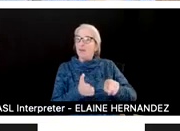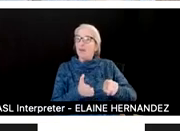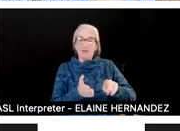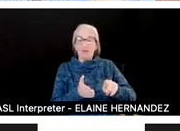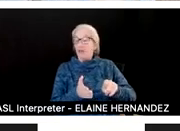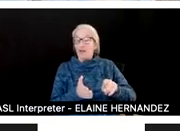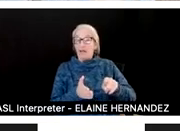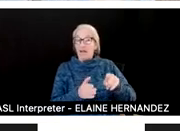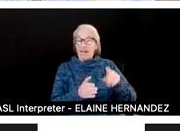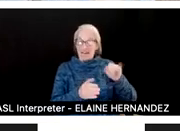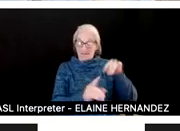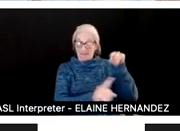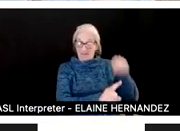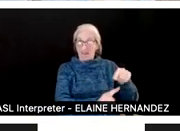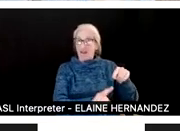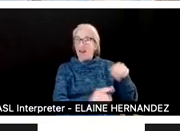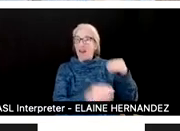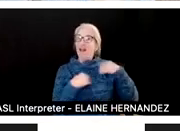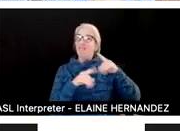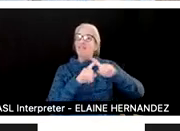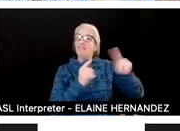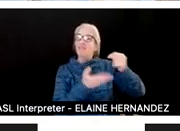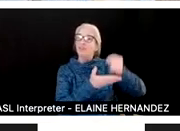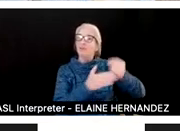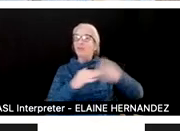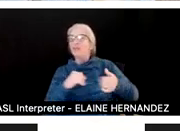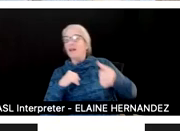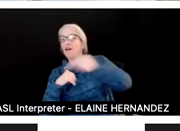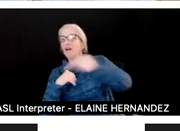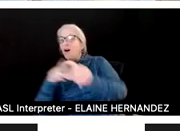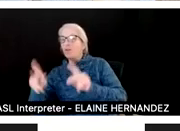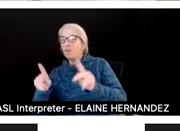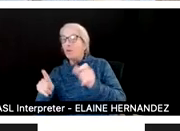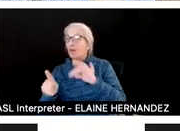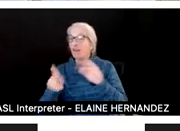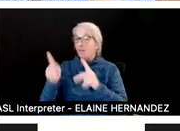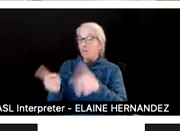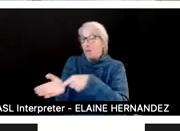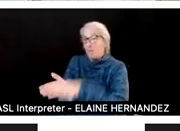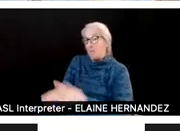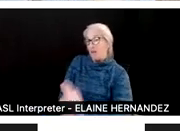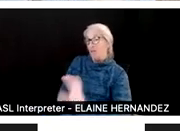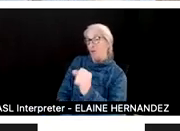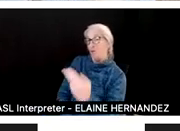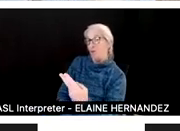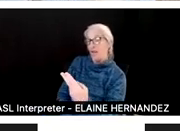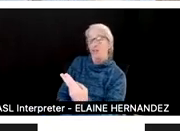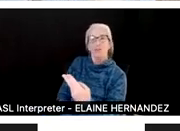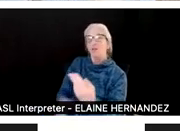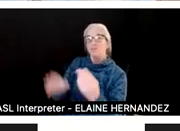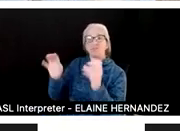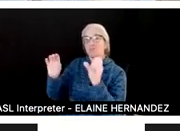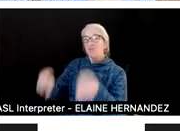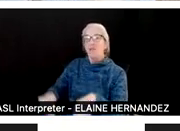neighbors to see if they're going through the same thing. If they, were able to keep hold of a job